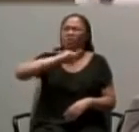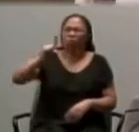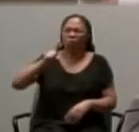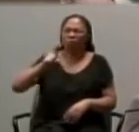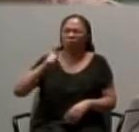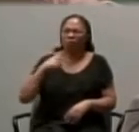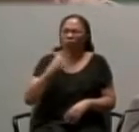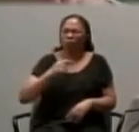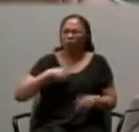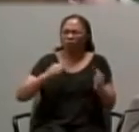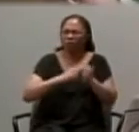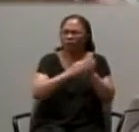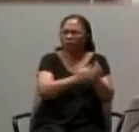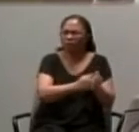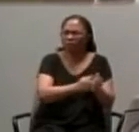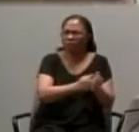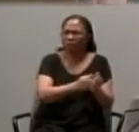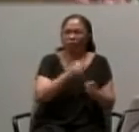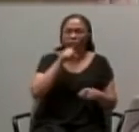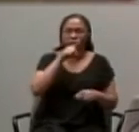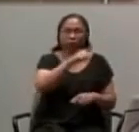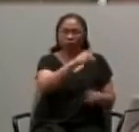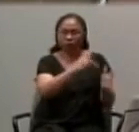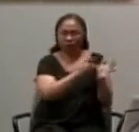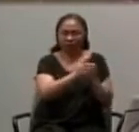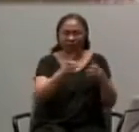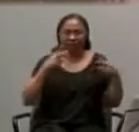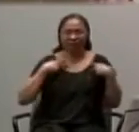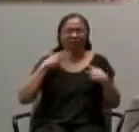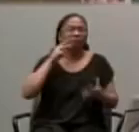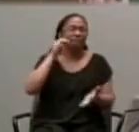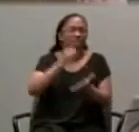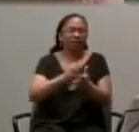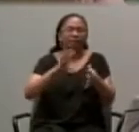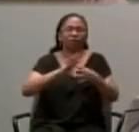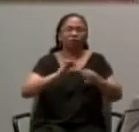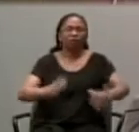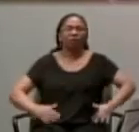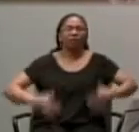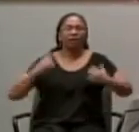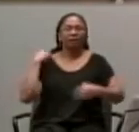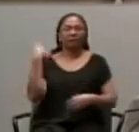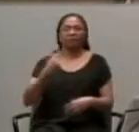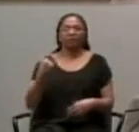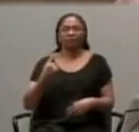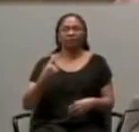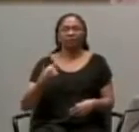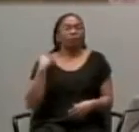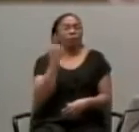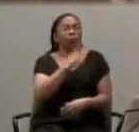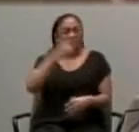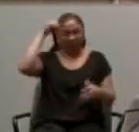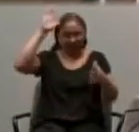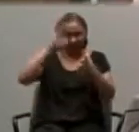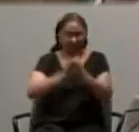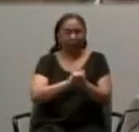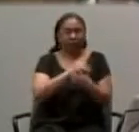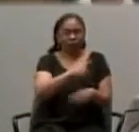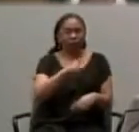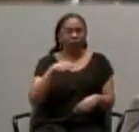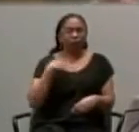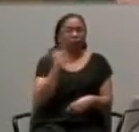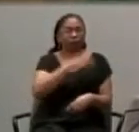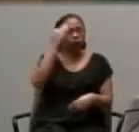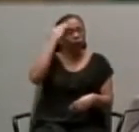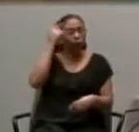shall we go to? You have the message of eternal life. And we believe. We know